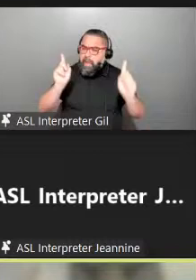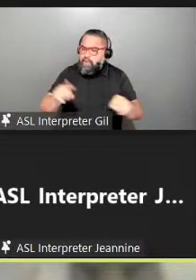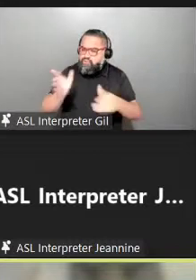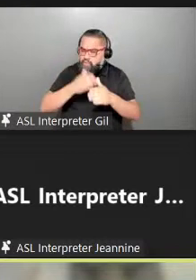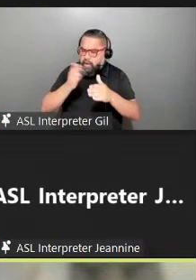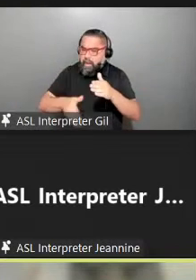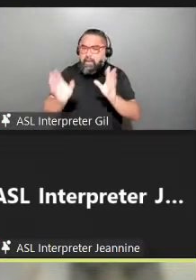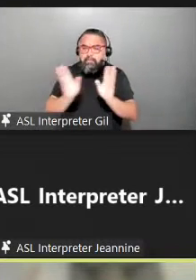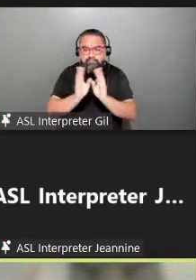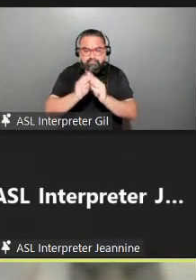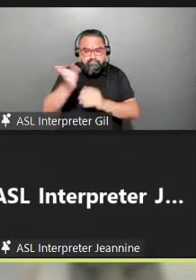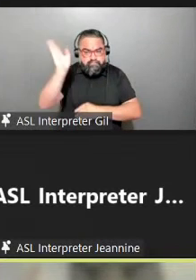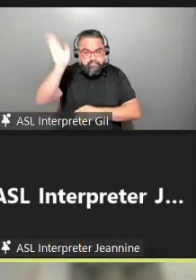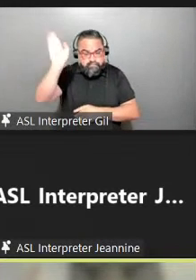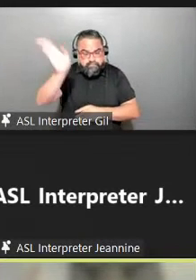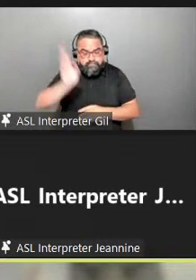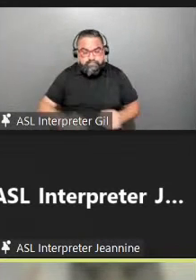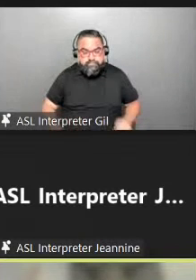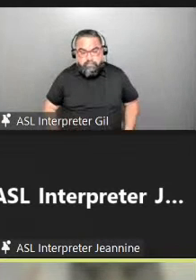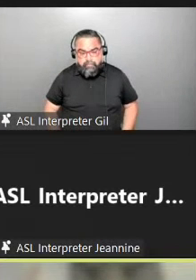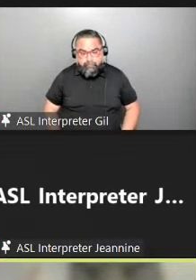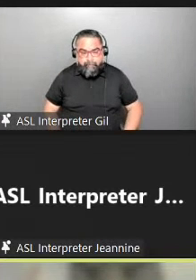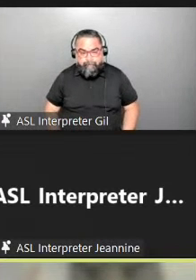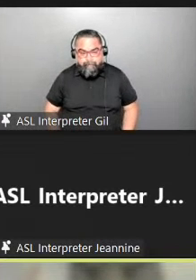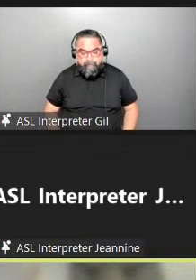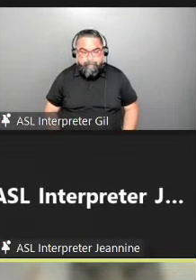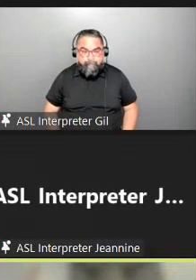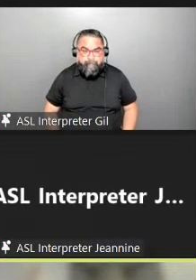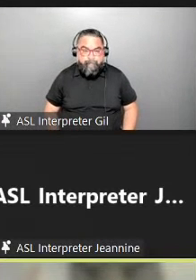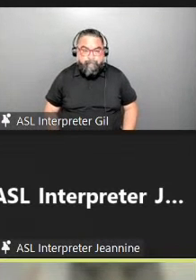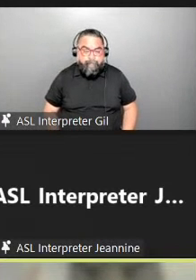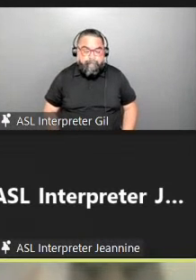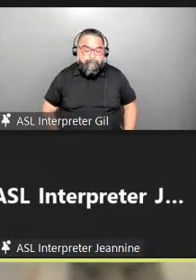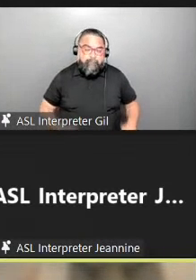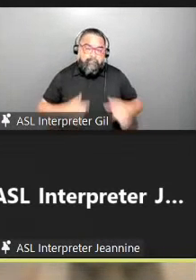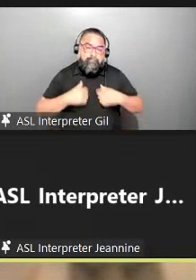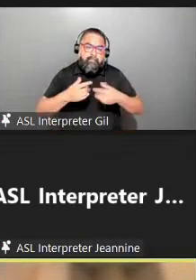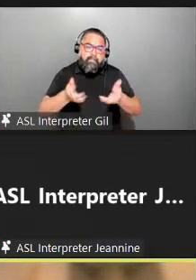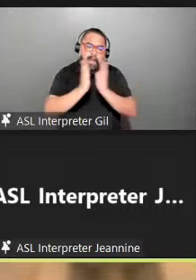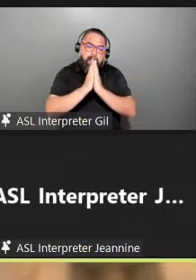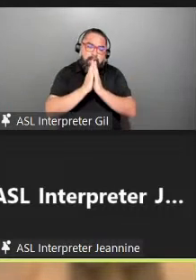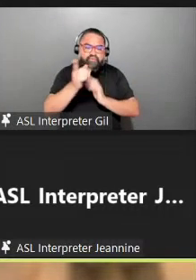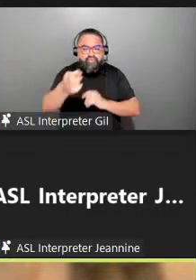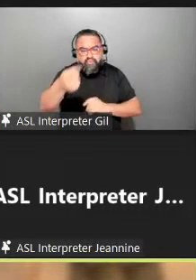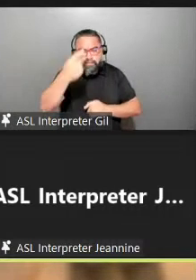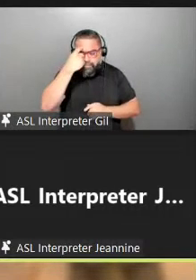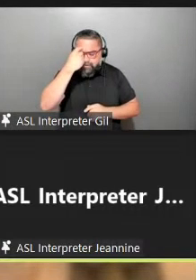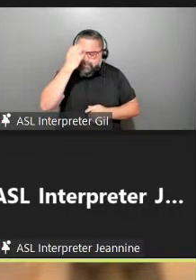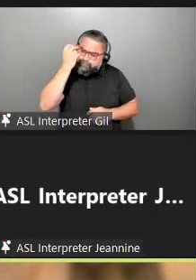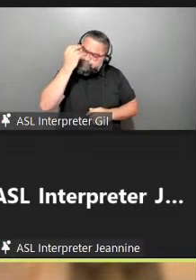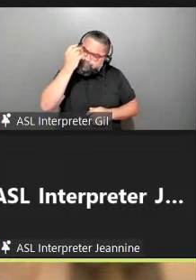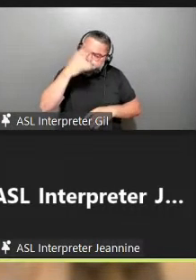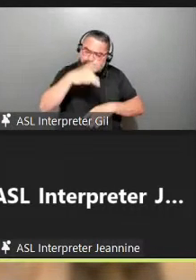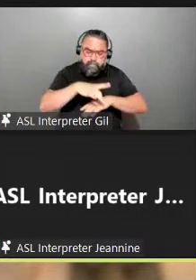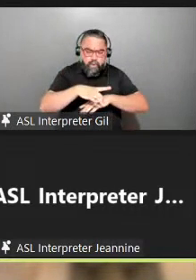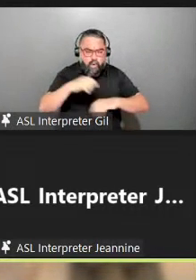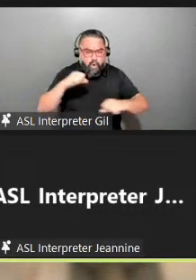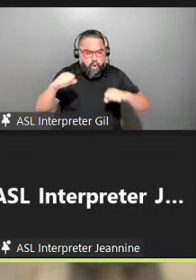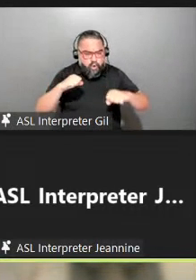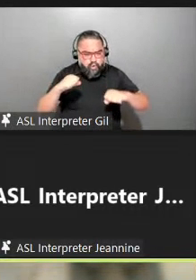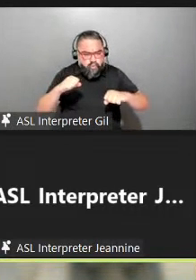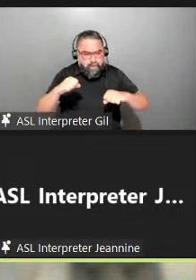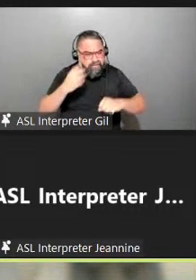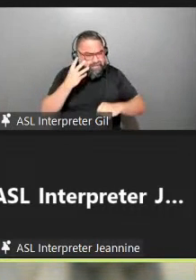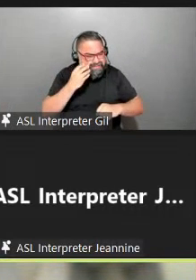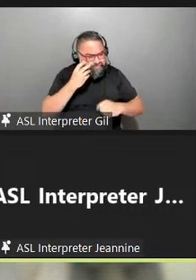But the question I usually ask is just think for a moment of earthquakes that you've experienced. I know some